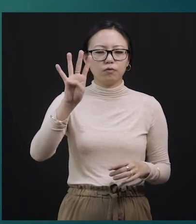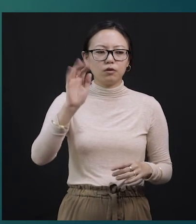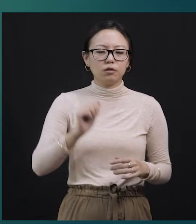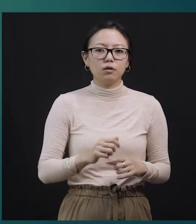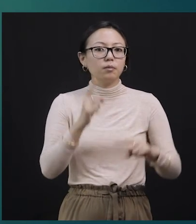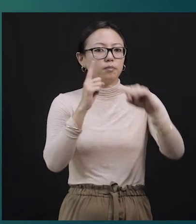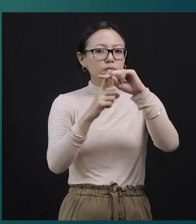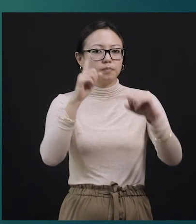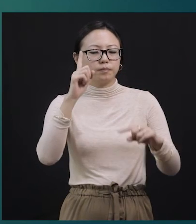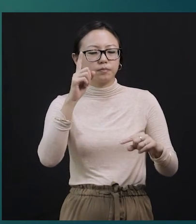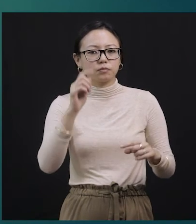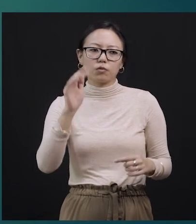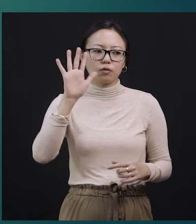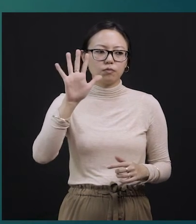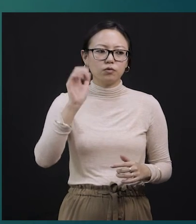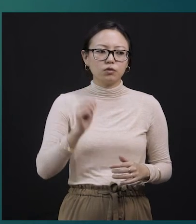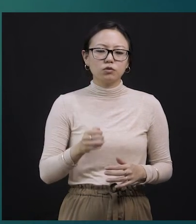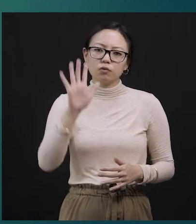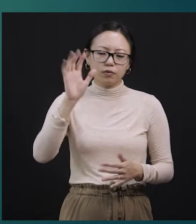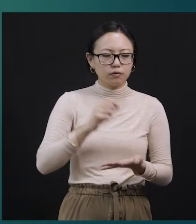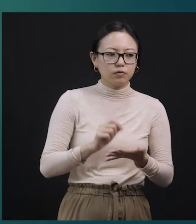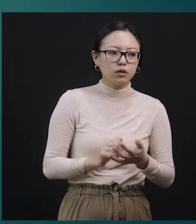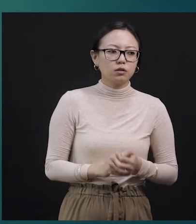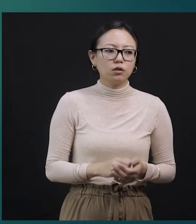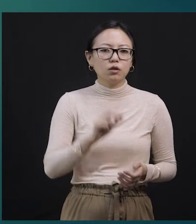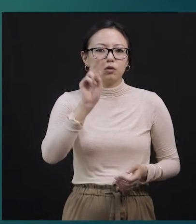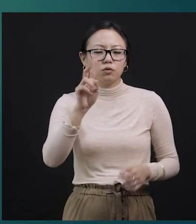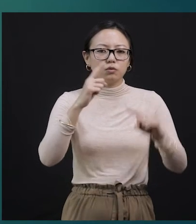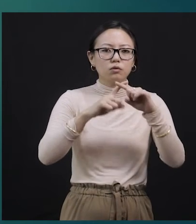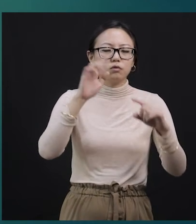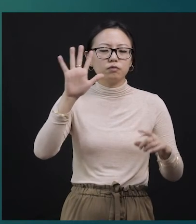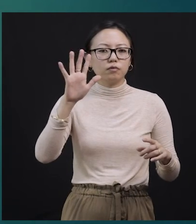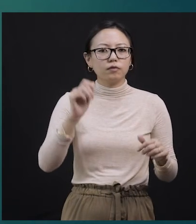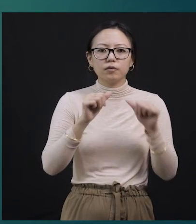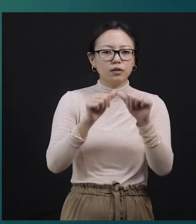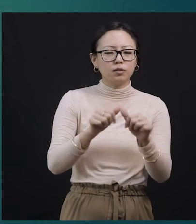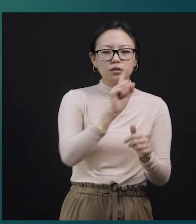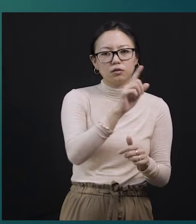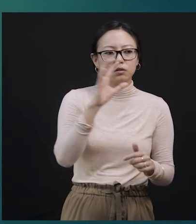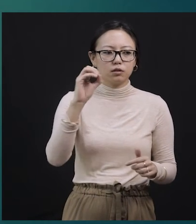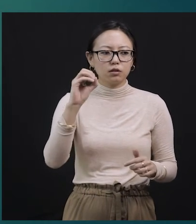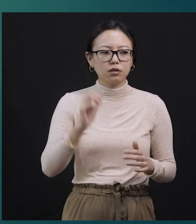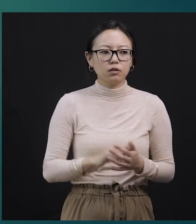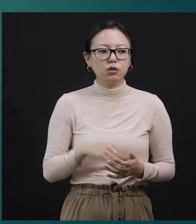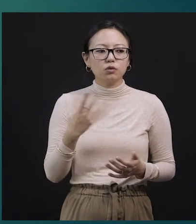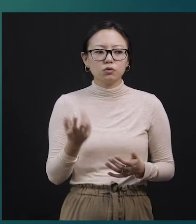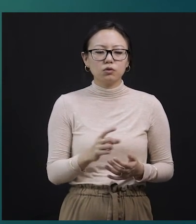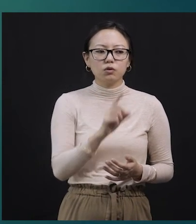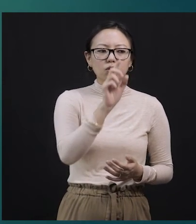will be 5, right? Then 2 5s are 10, right? Now what you have to do? The next